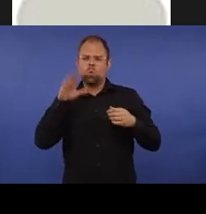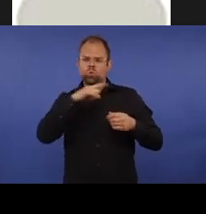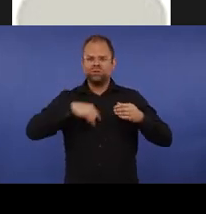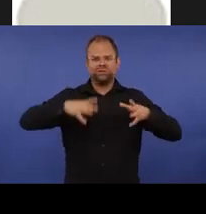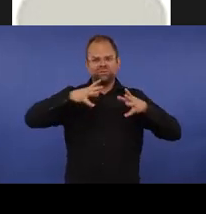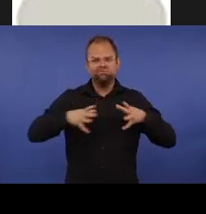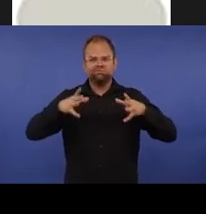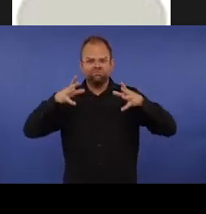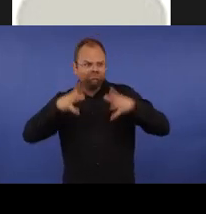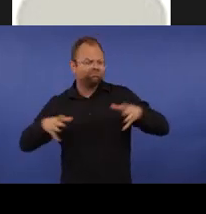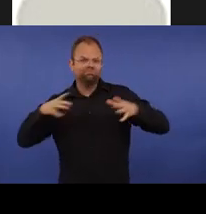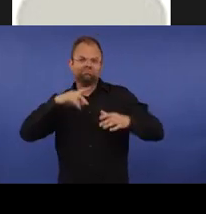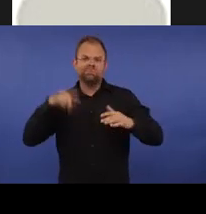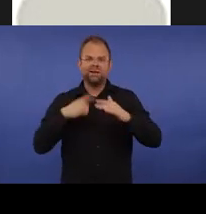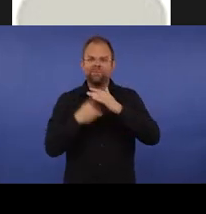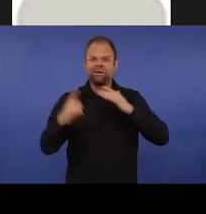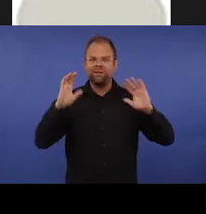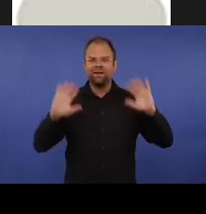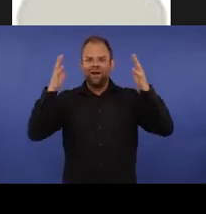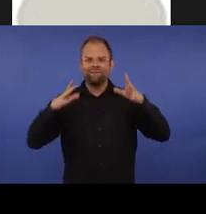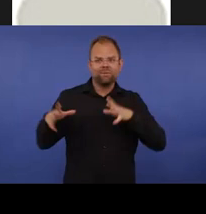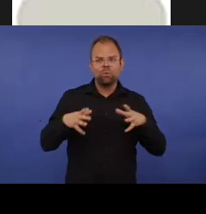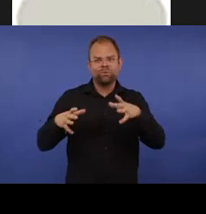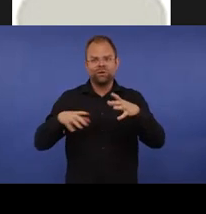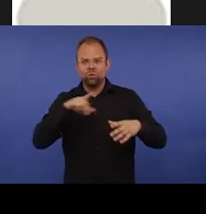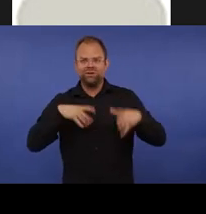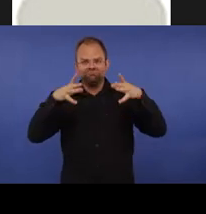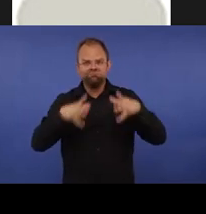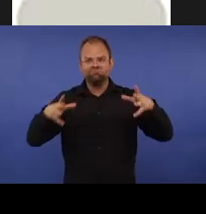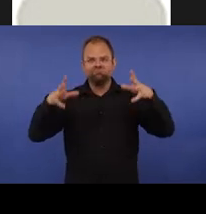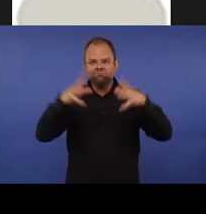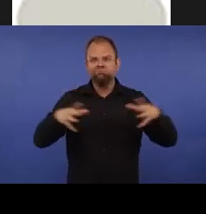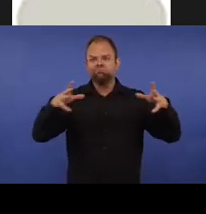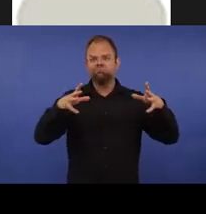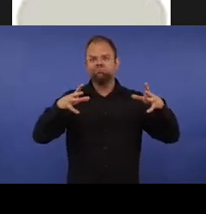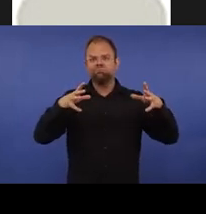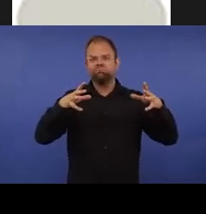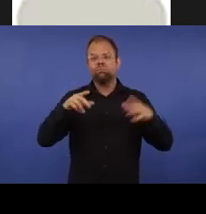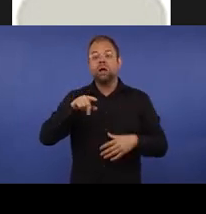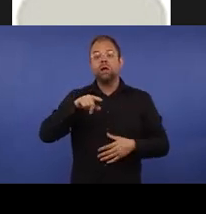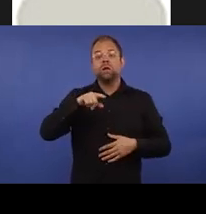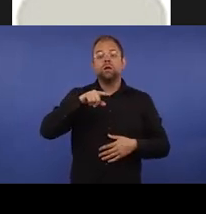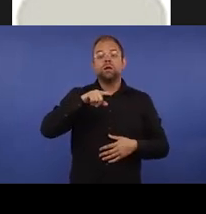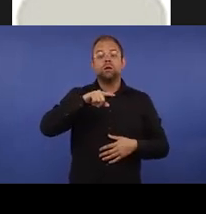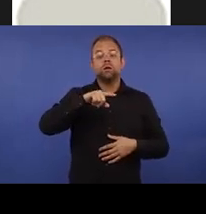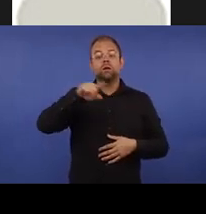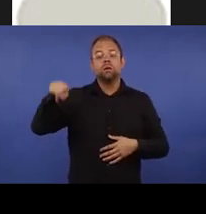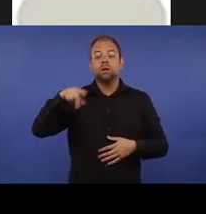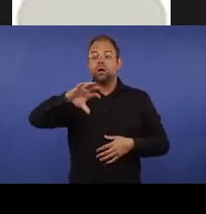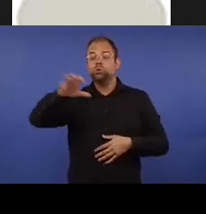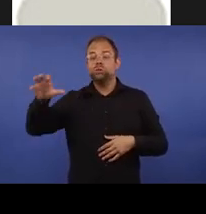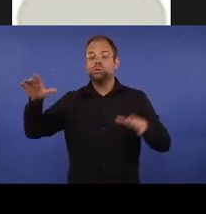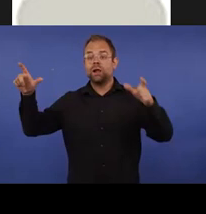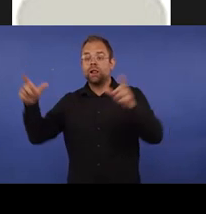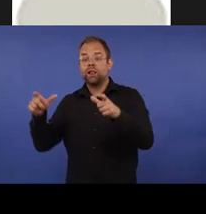types of disabilities, and that we are more demanding of media, that they represent us authentically and include